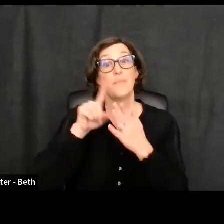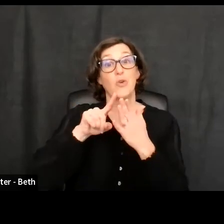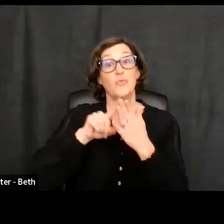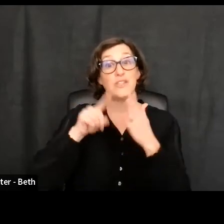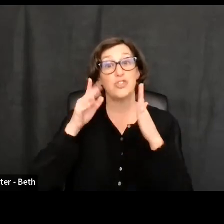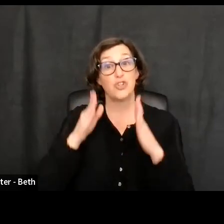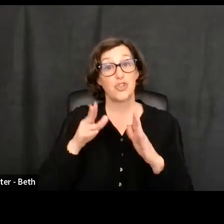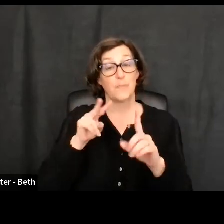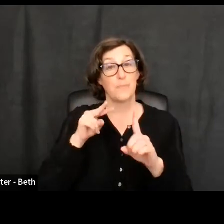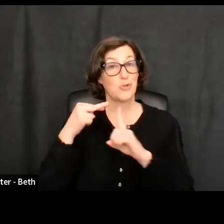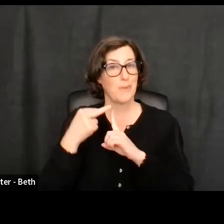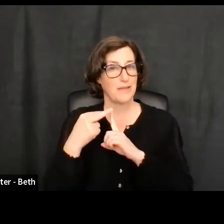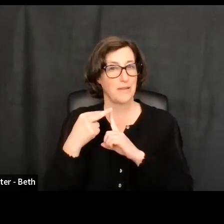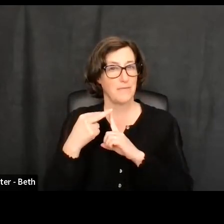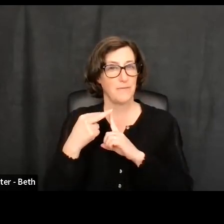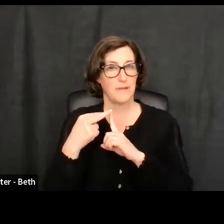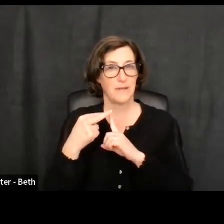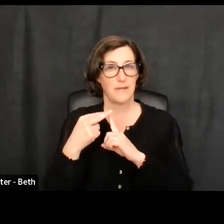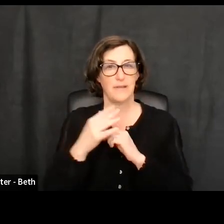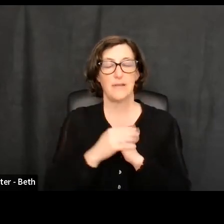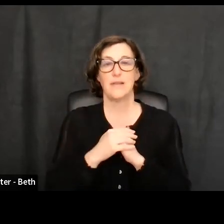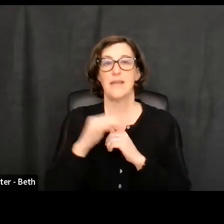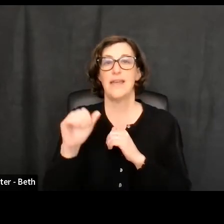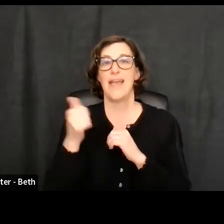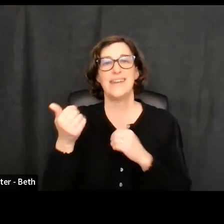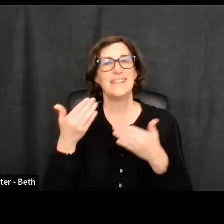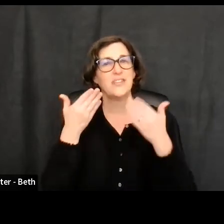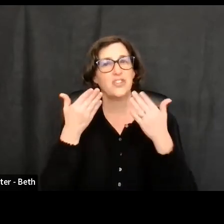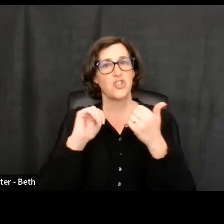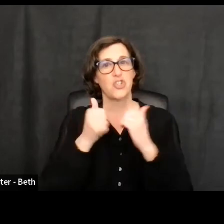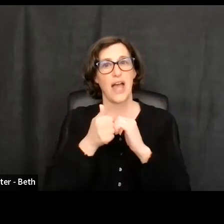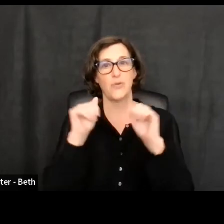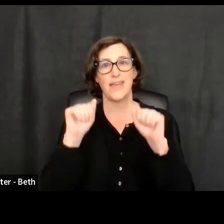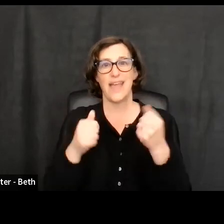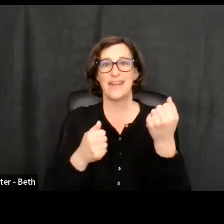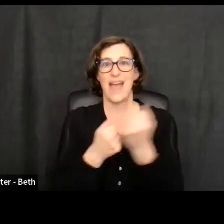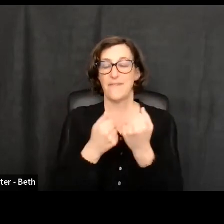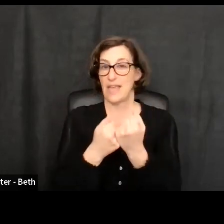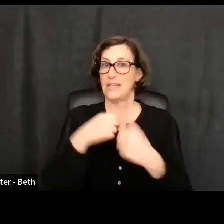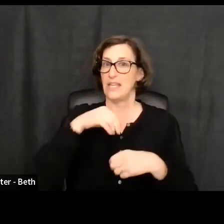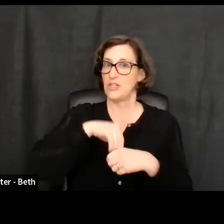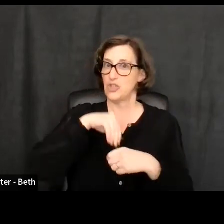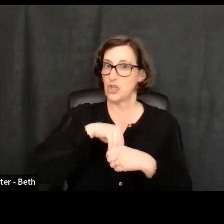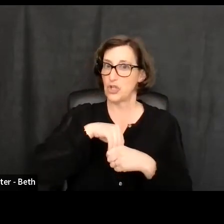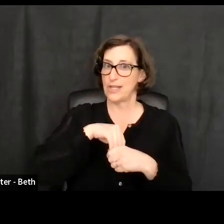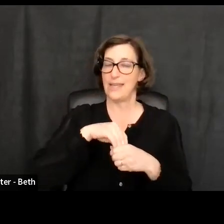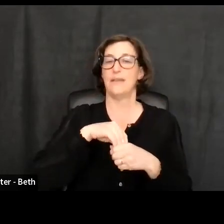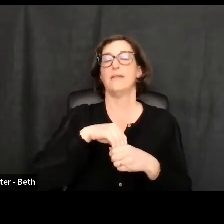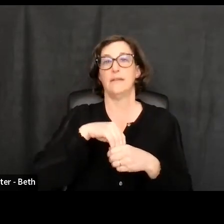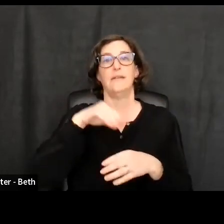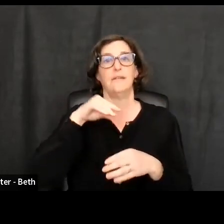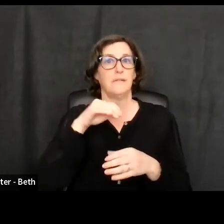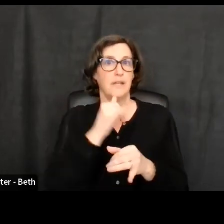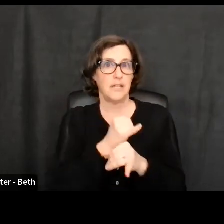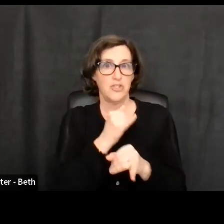researcher perspective, does anyone have any tips on how they can advocate internally at their institutions and